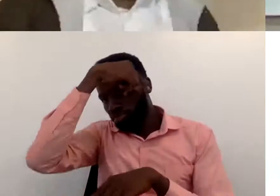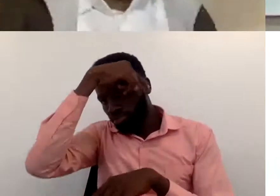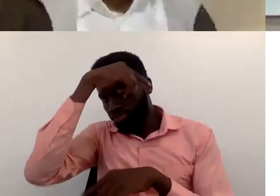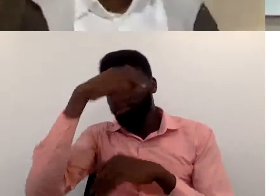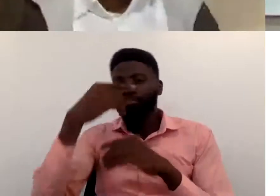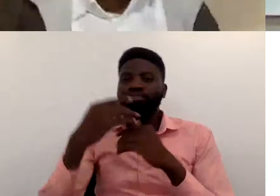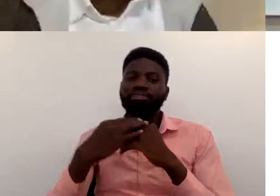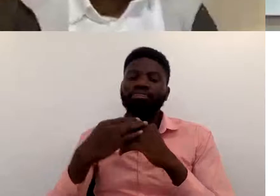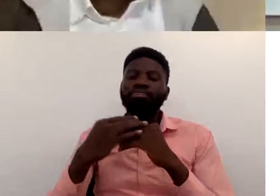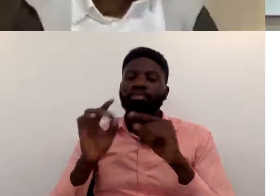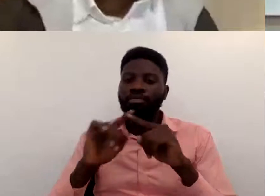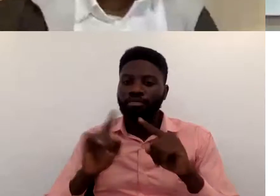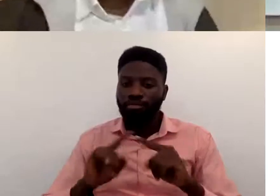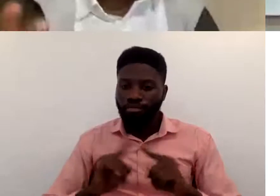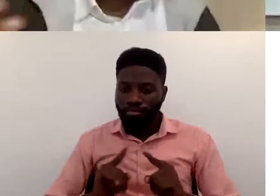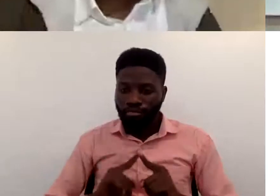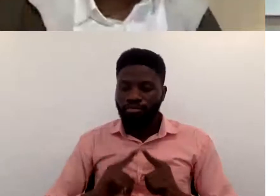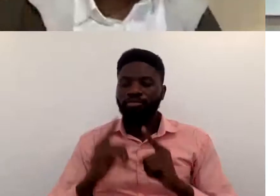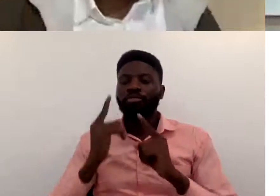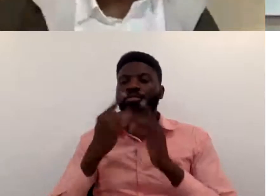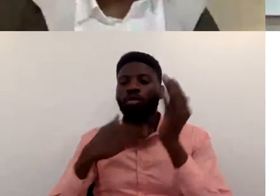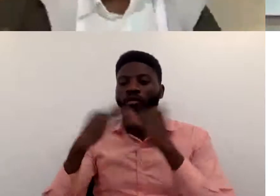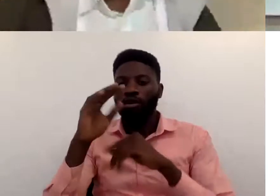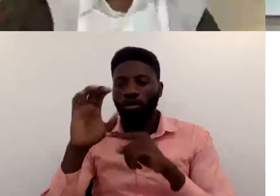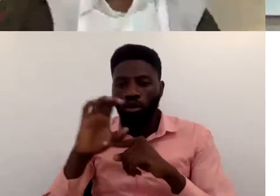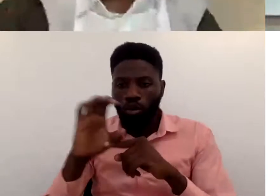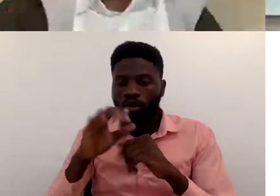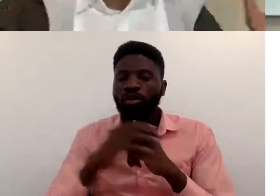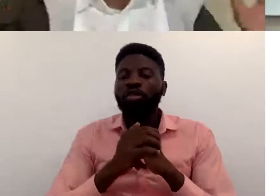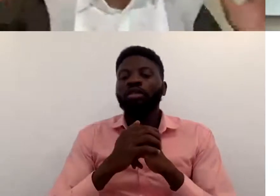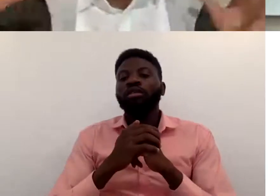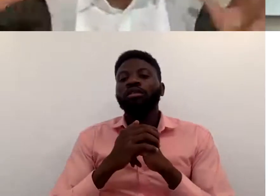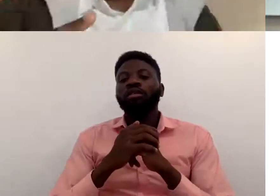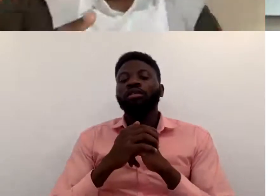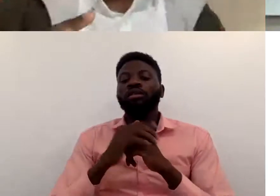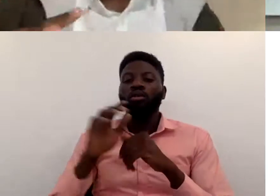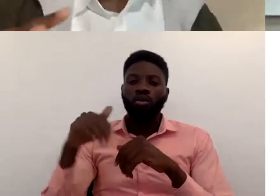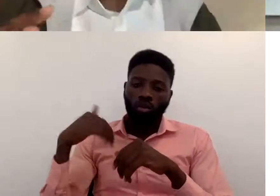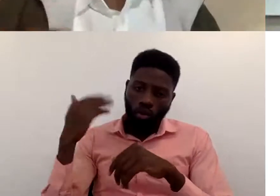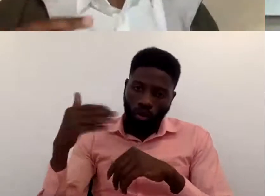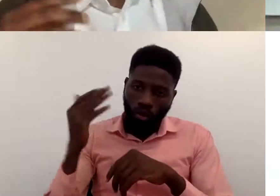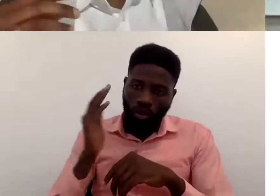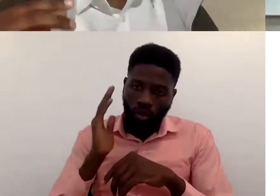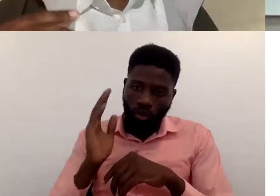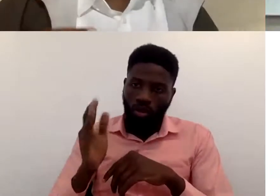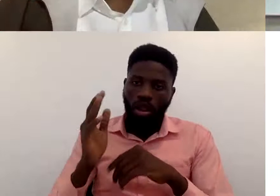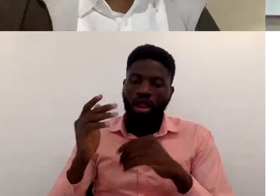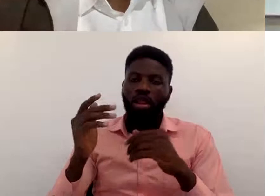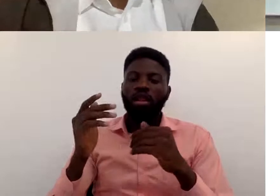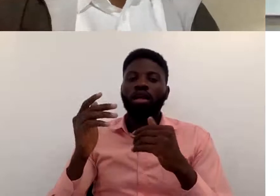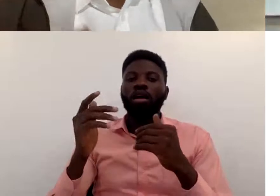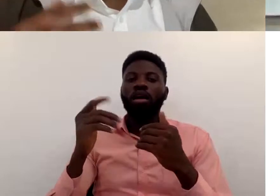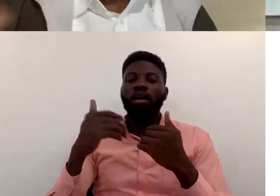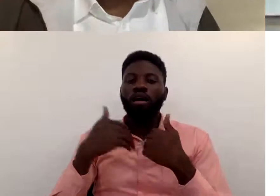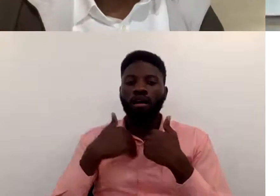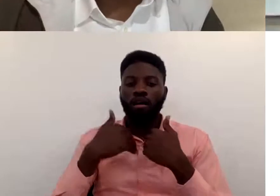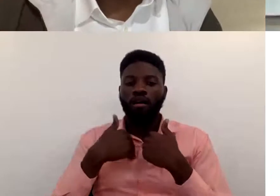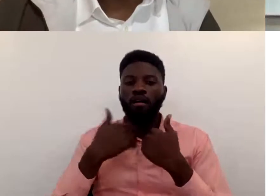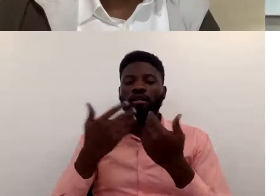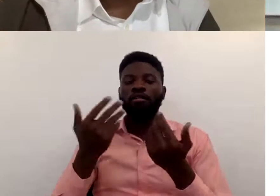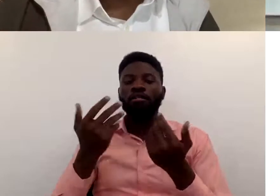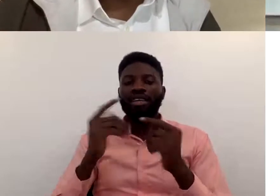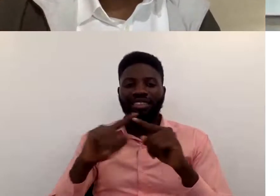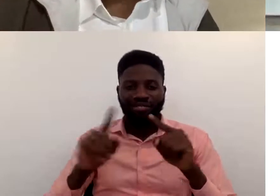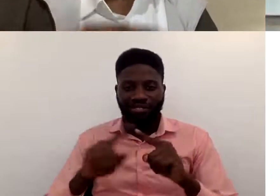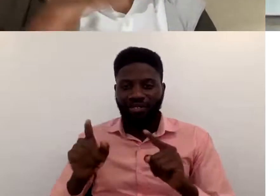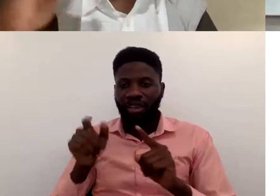the different professional courses, the skills courses, you'll always go into those settings, you'll always meet different